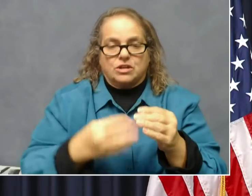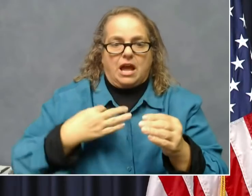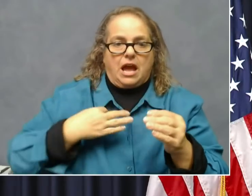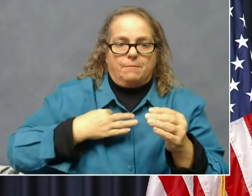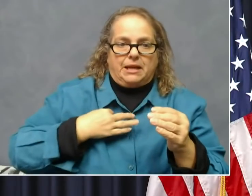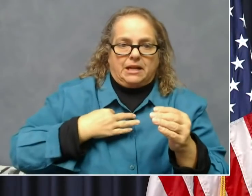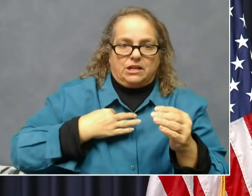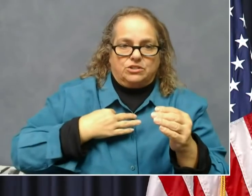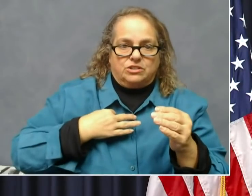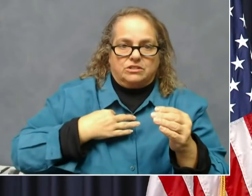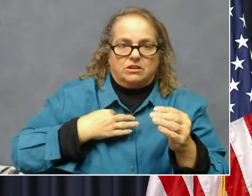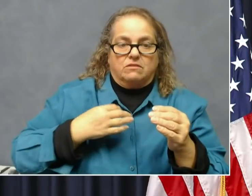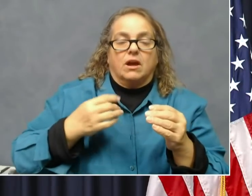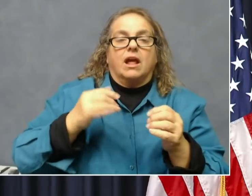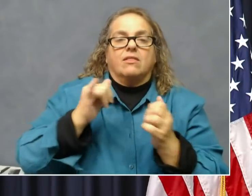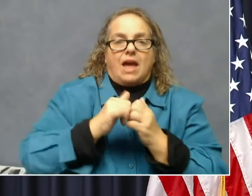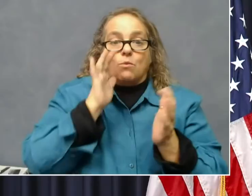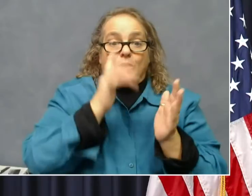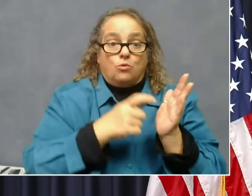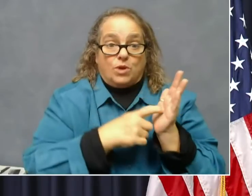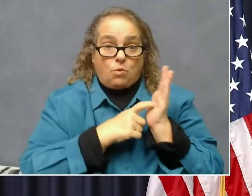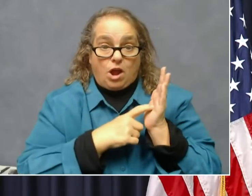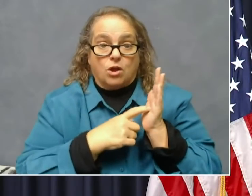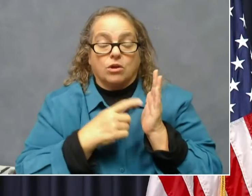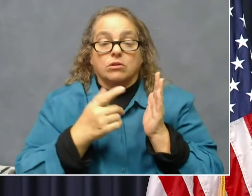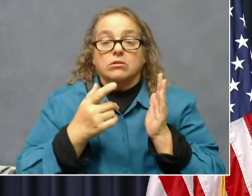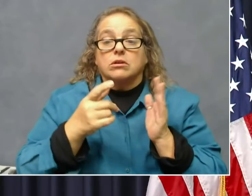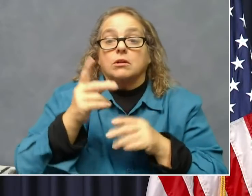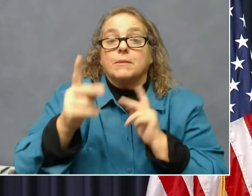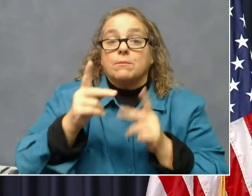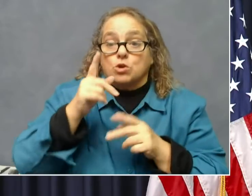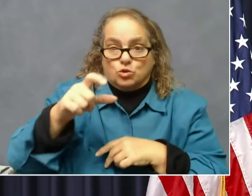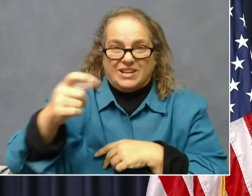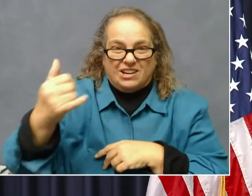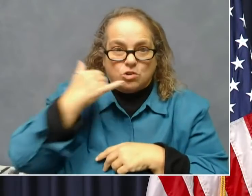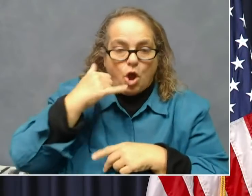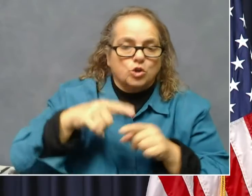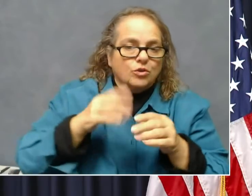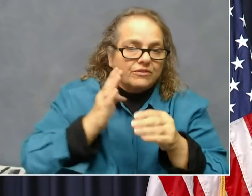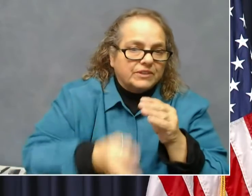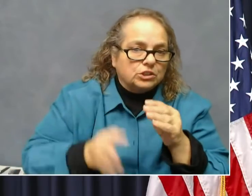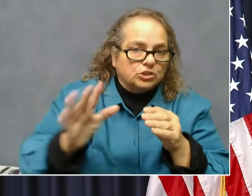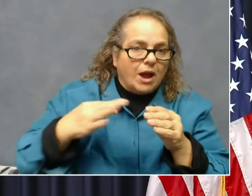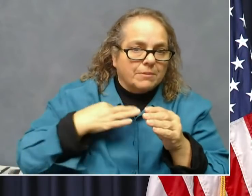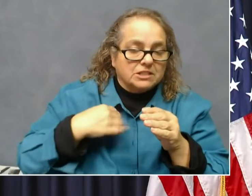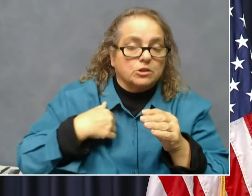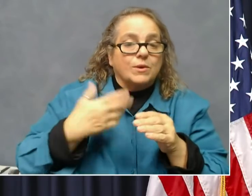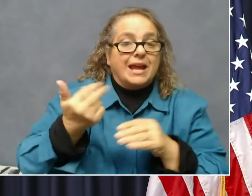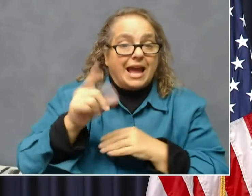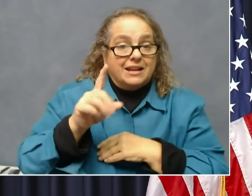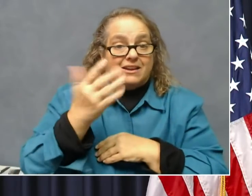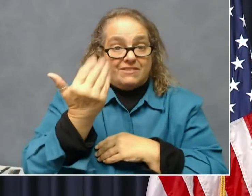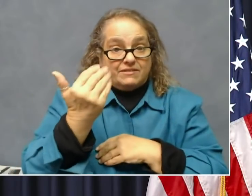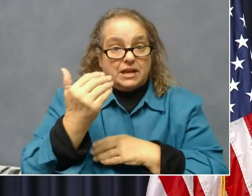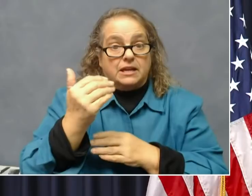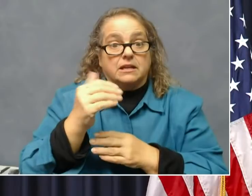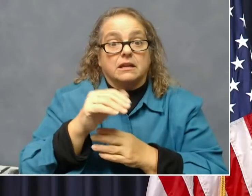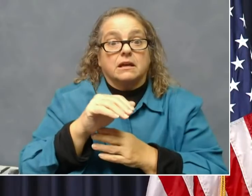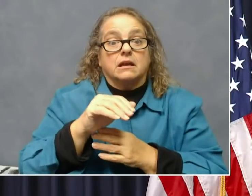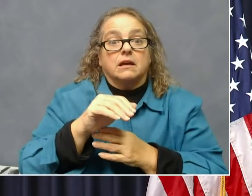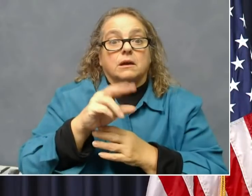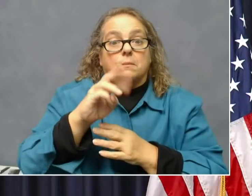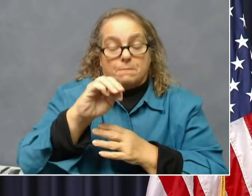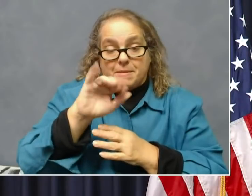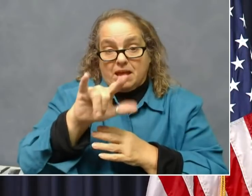and complete their applications. Remember, we had $15 million to help people, to make sure they